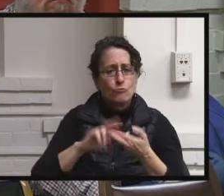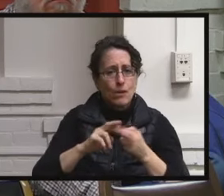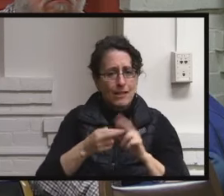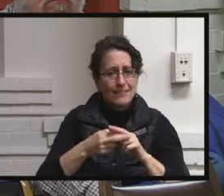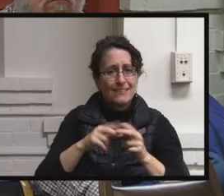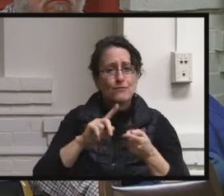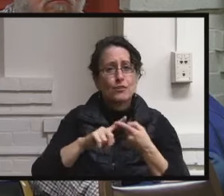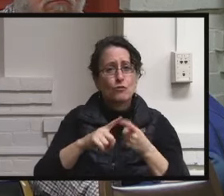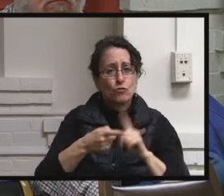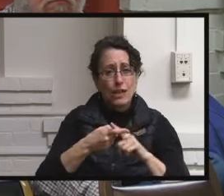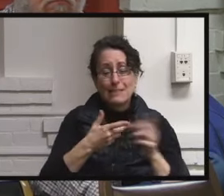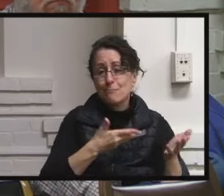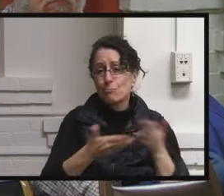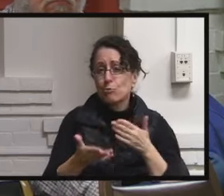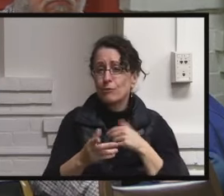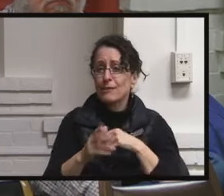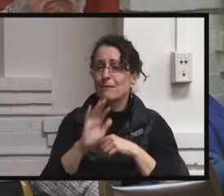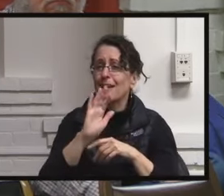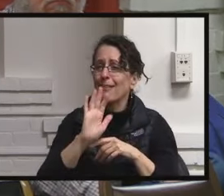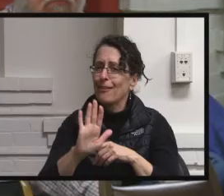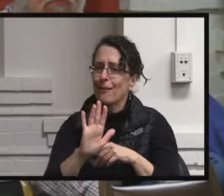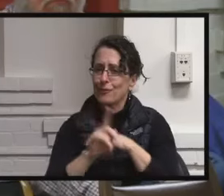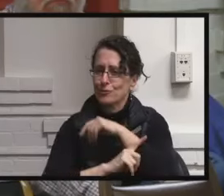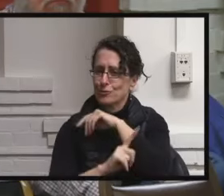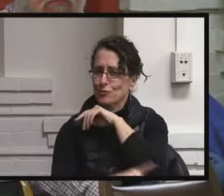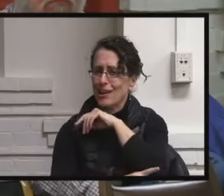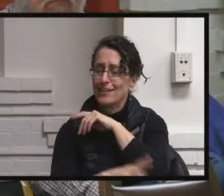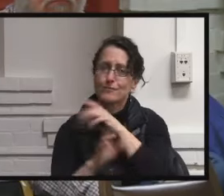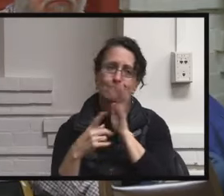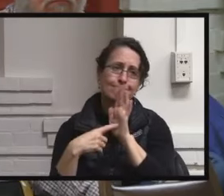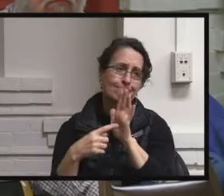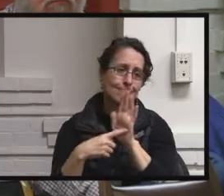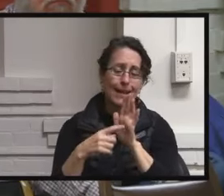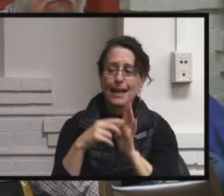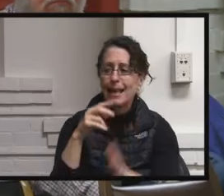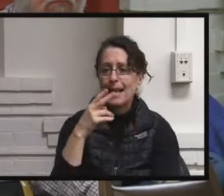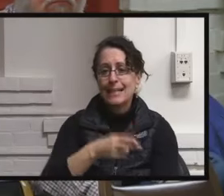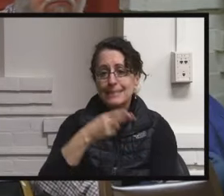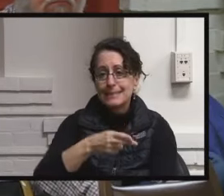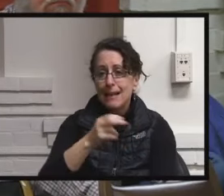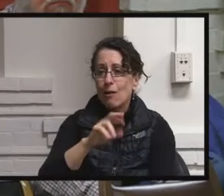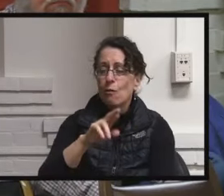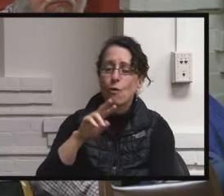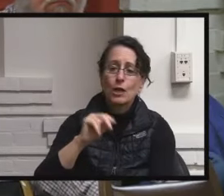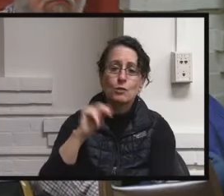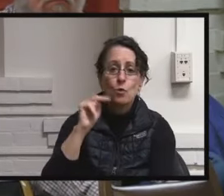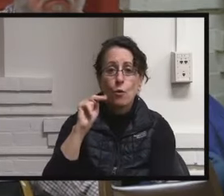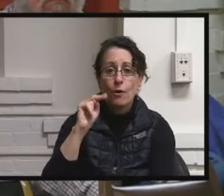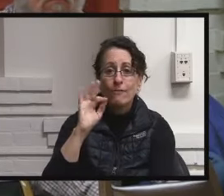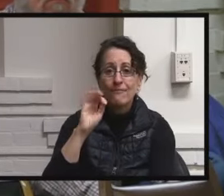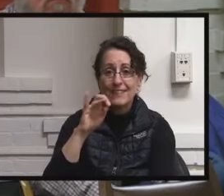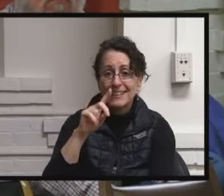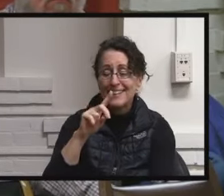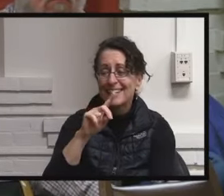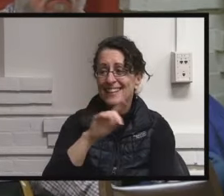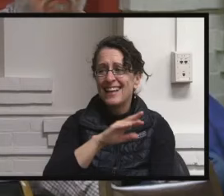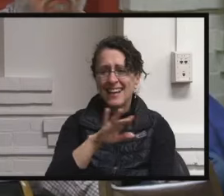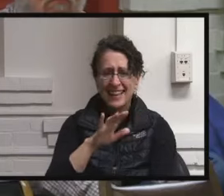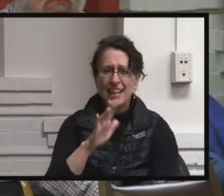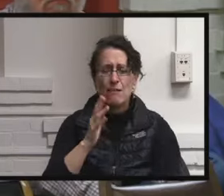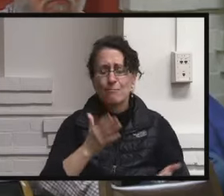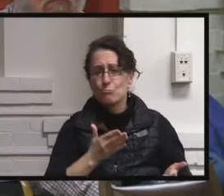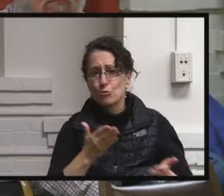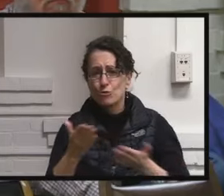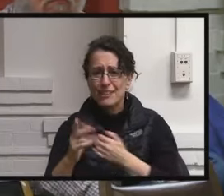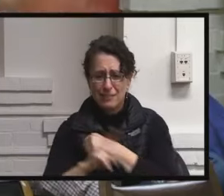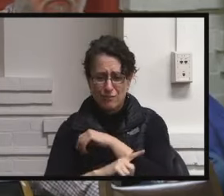already pay-as-you-throw, whether it's Hinsdale or Northfield or. And, you know, there were